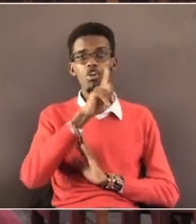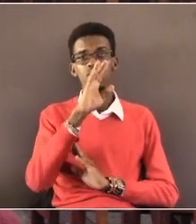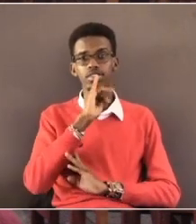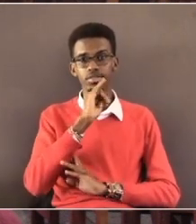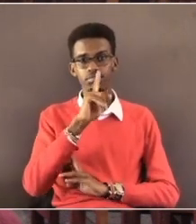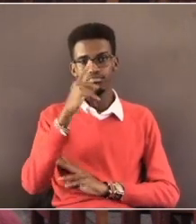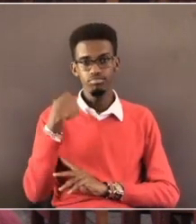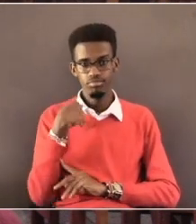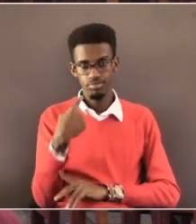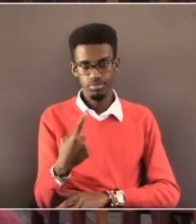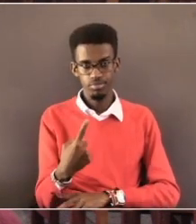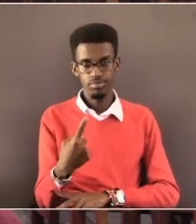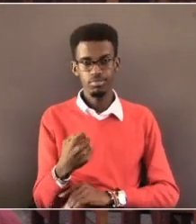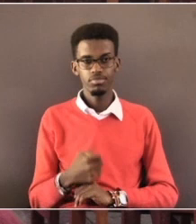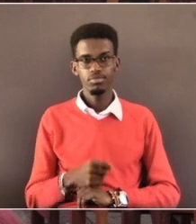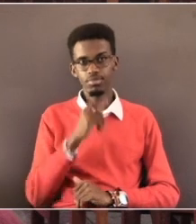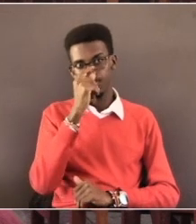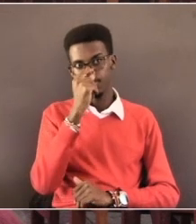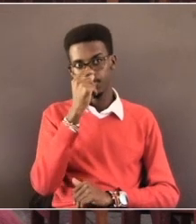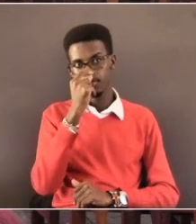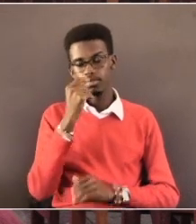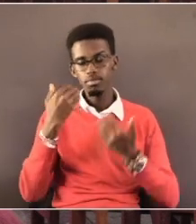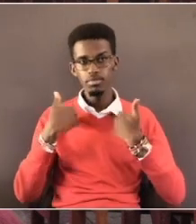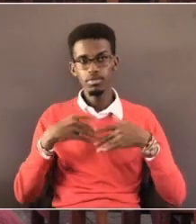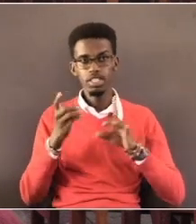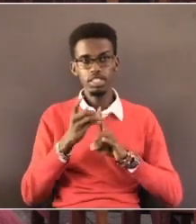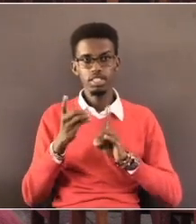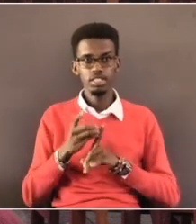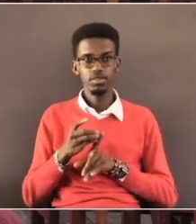number one, the person you are dating,